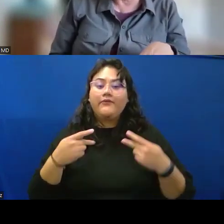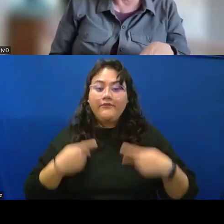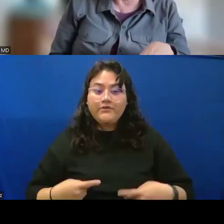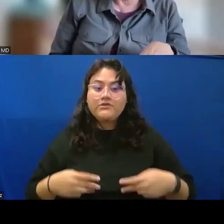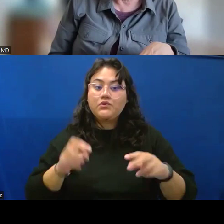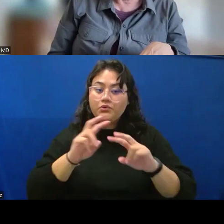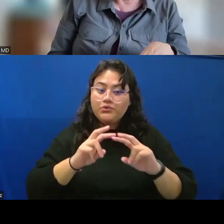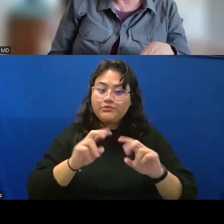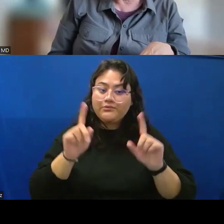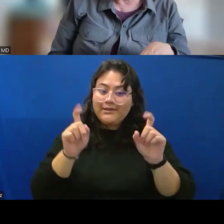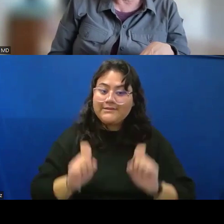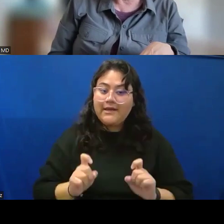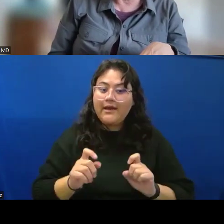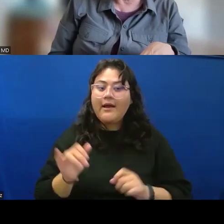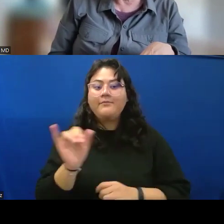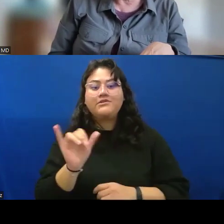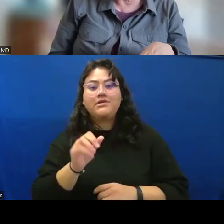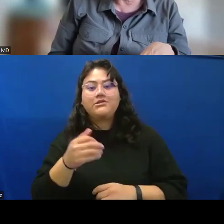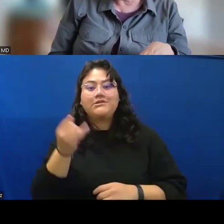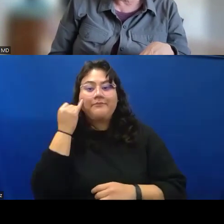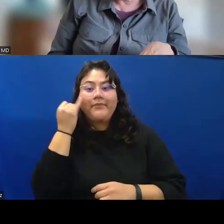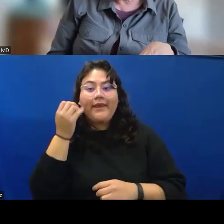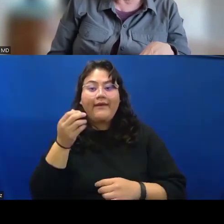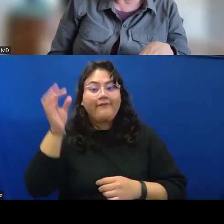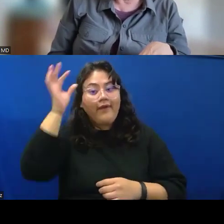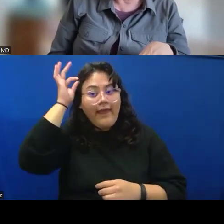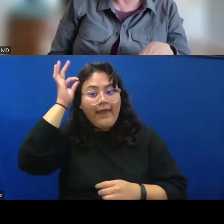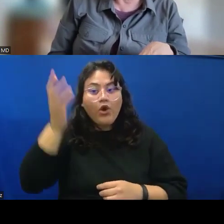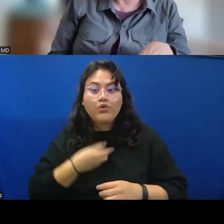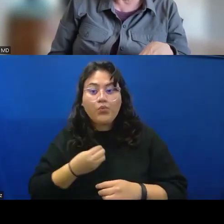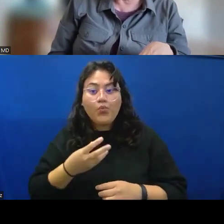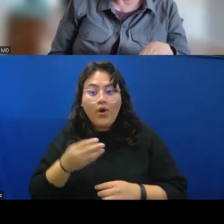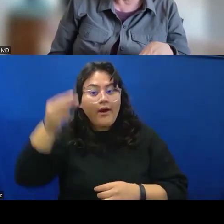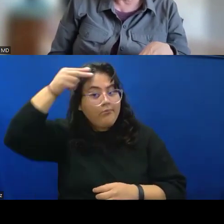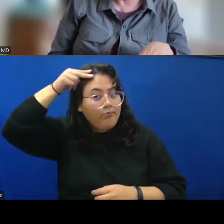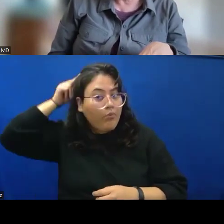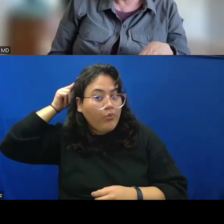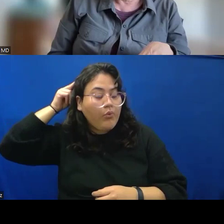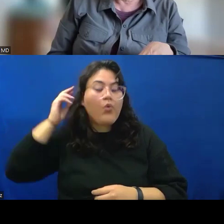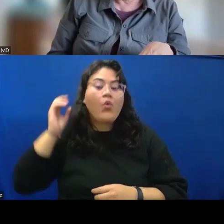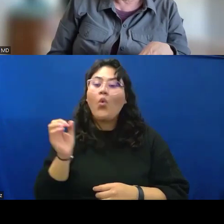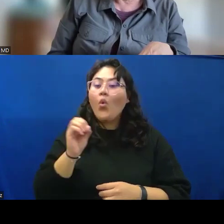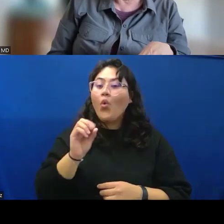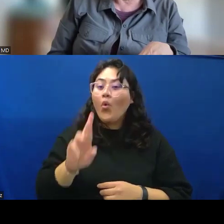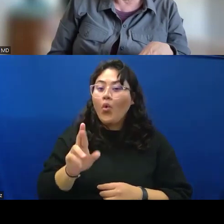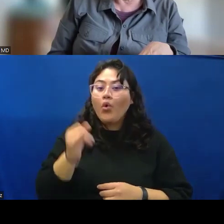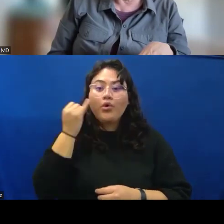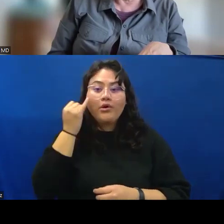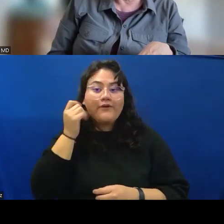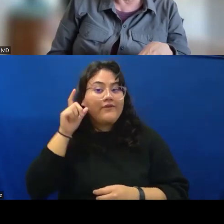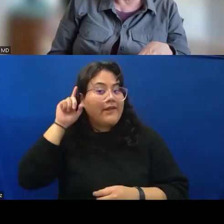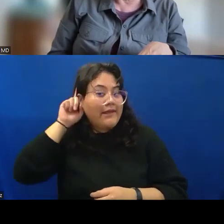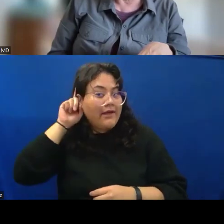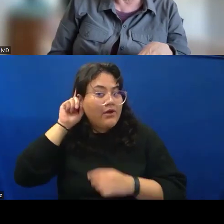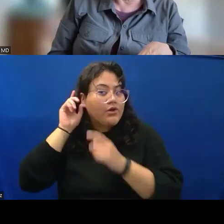colored eyes, having a white forelock in the hair, or the way the ears have formed. And